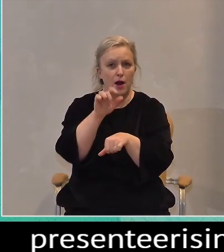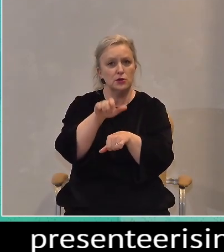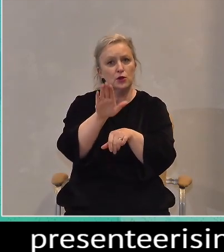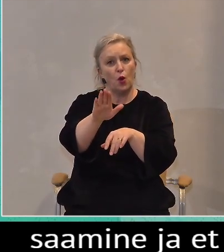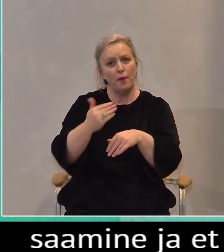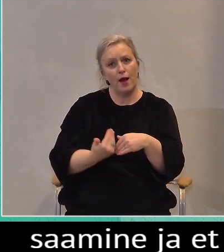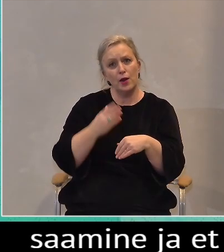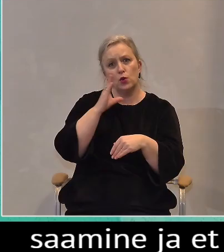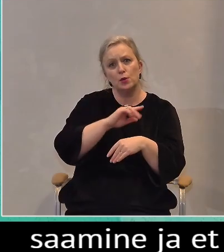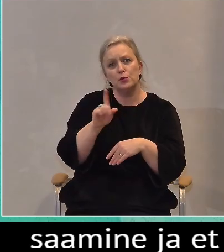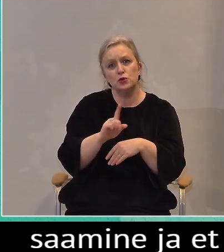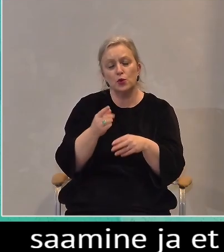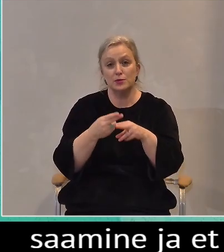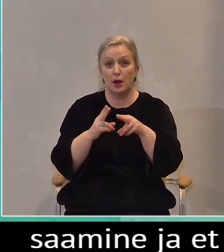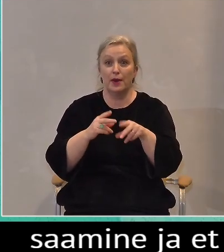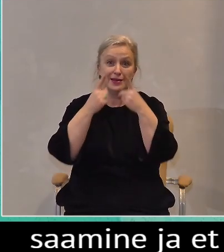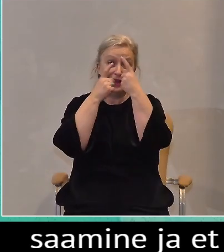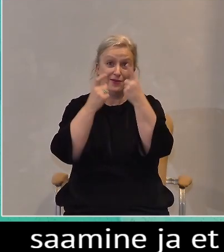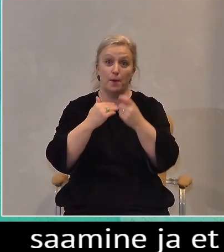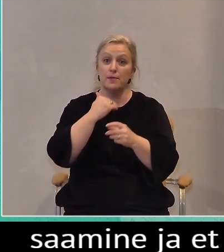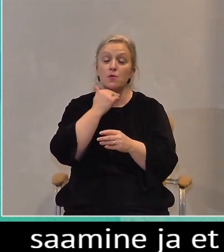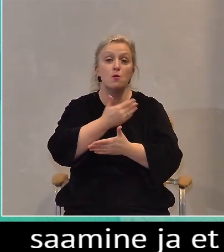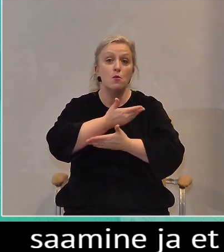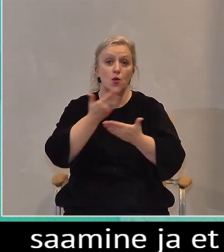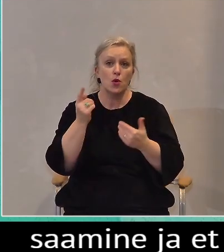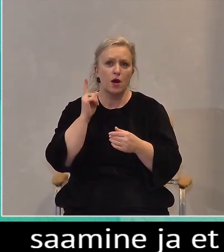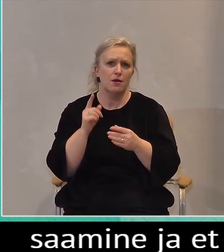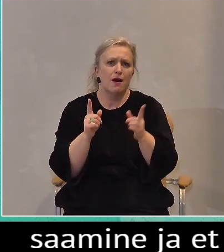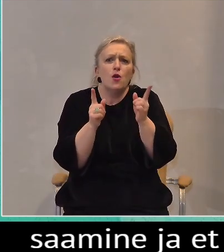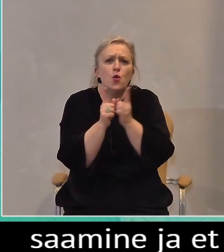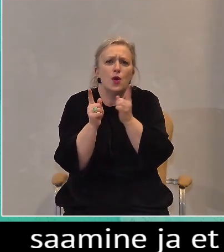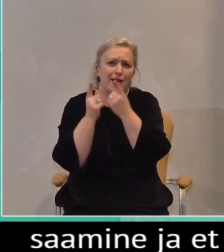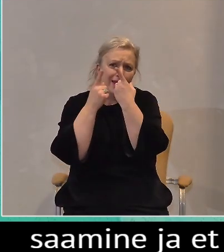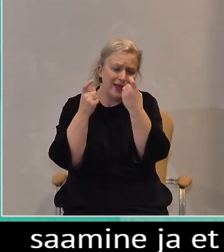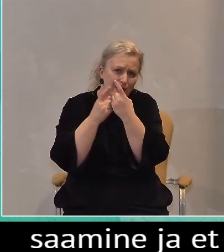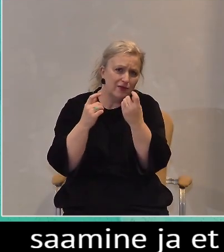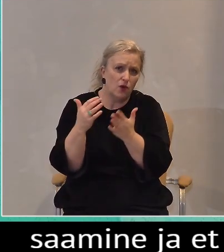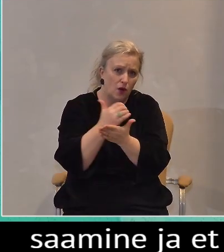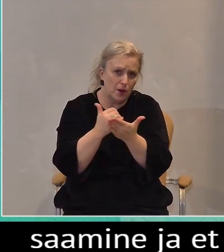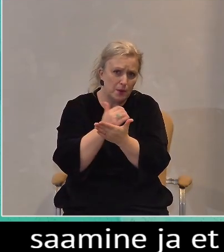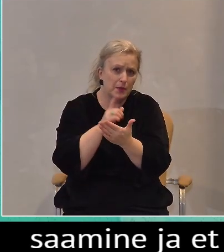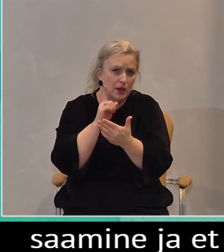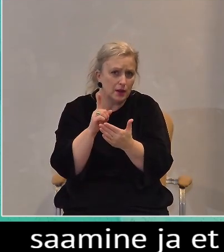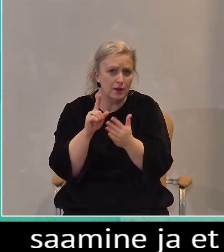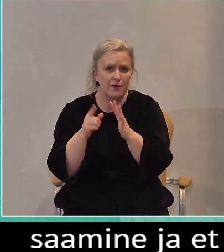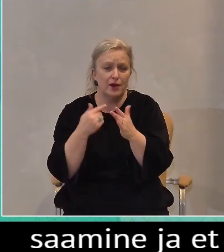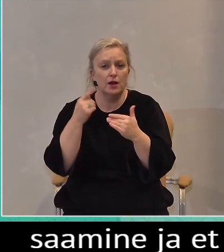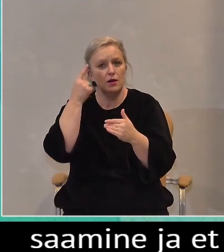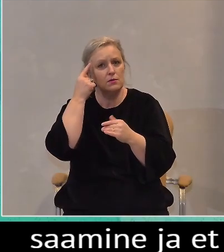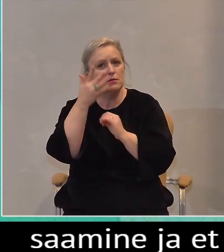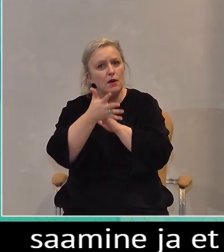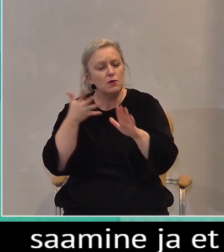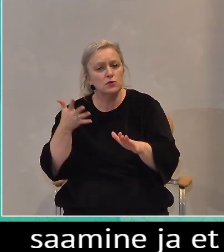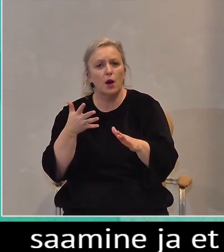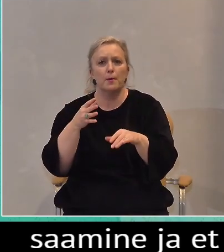we weren't able to give a prognosis for each particular patient due to a lack of sufficient information. But even